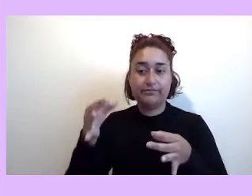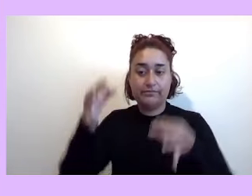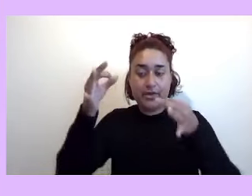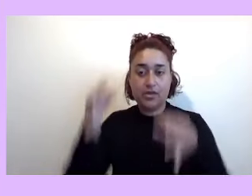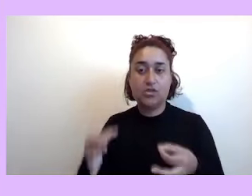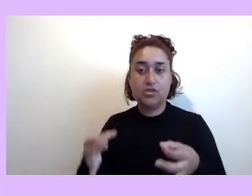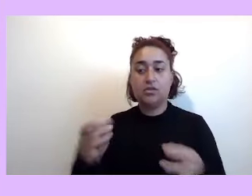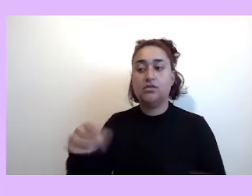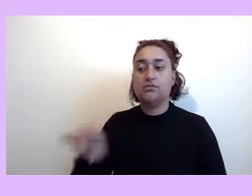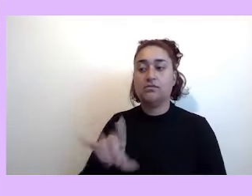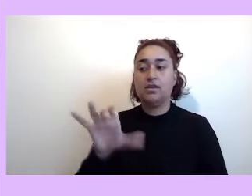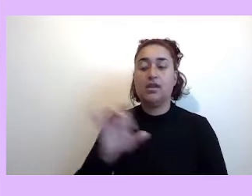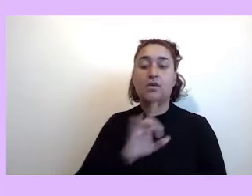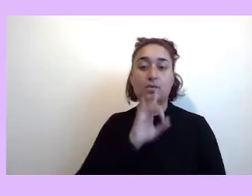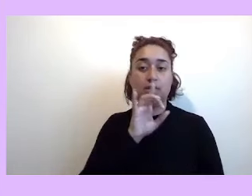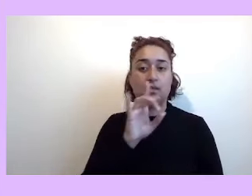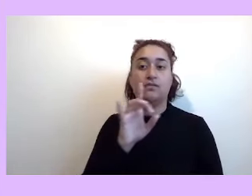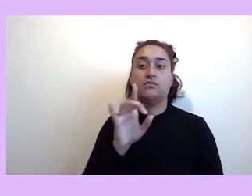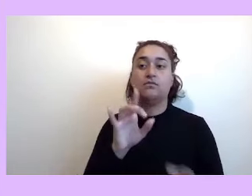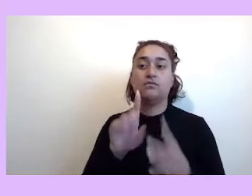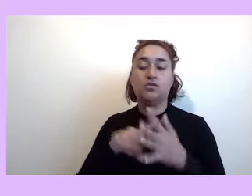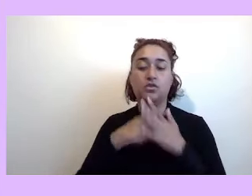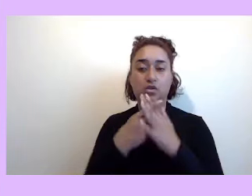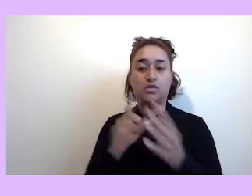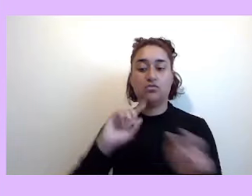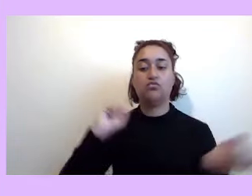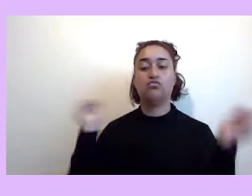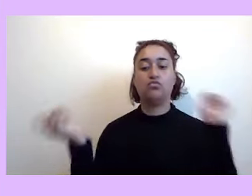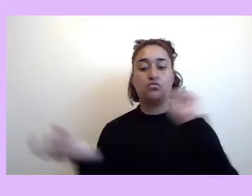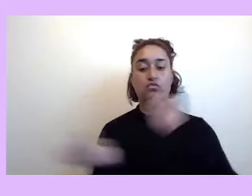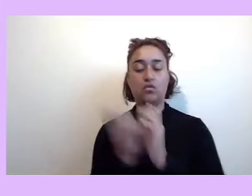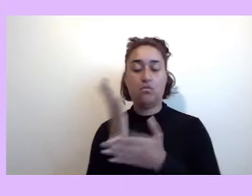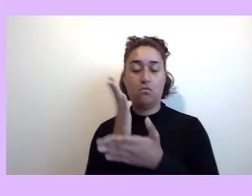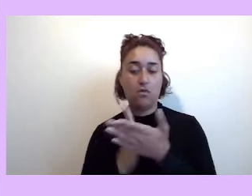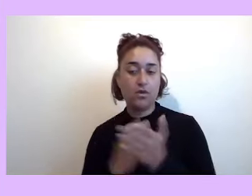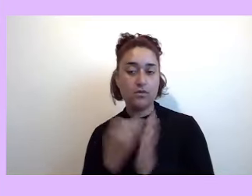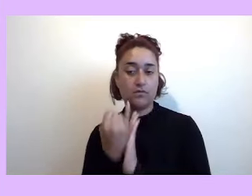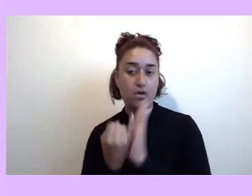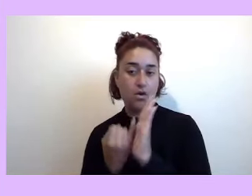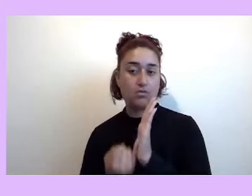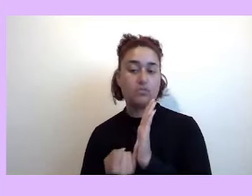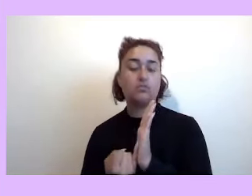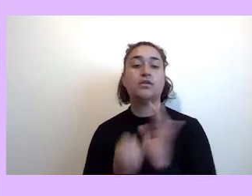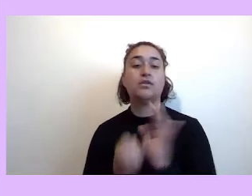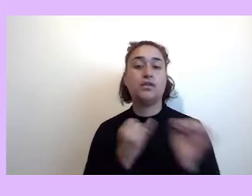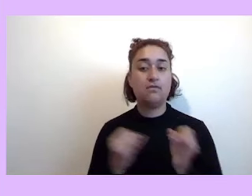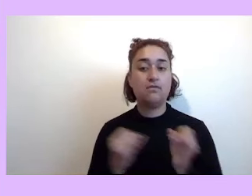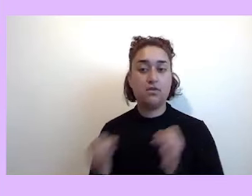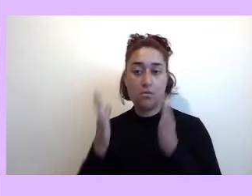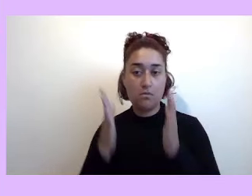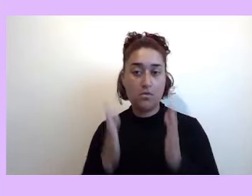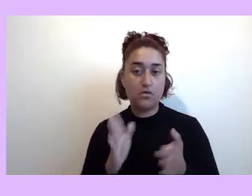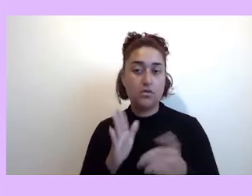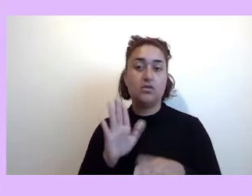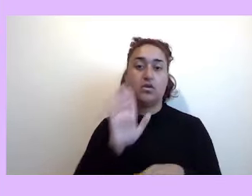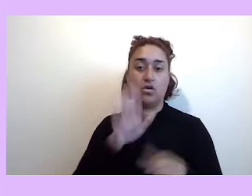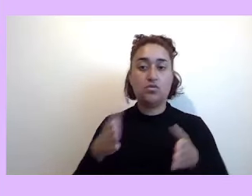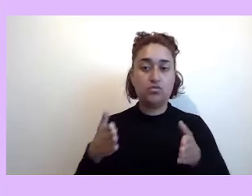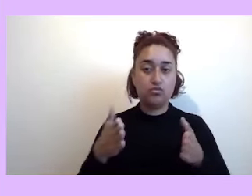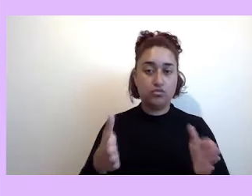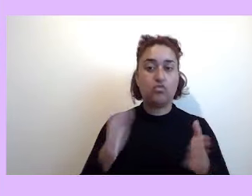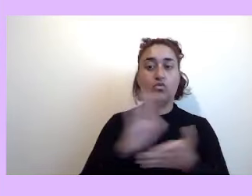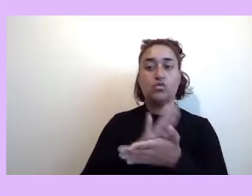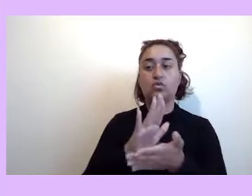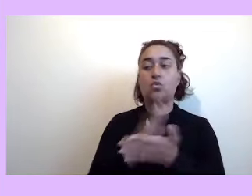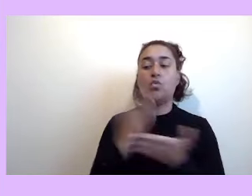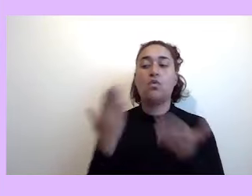gets to, I think, the transformative aspects of arts and culture as an individual or a person on your block or with your school or whatever that community is,